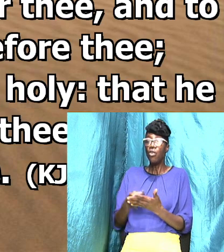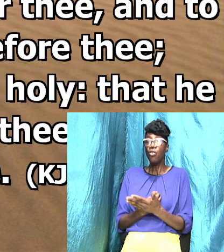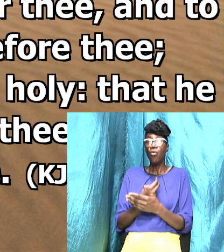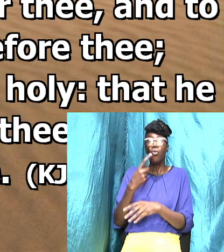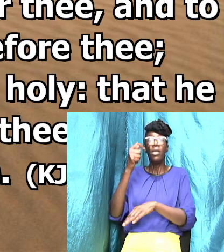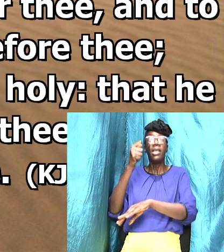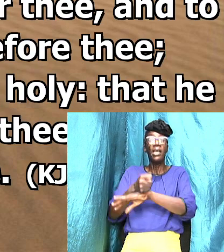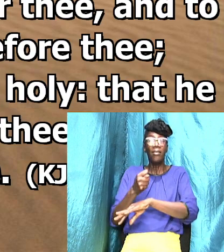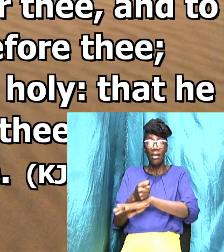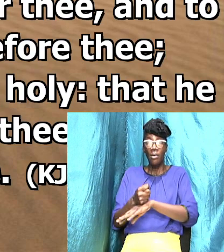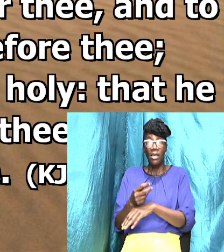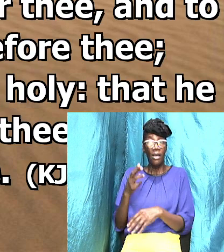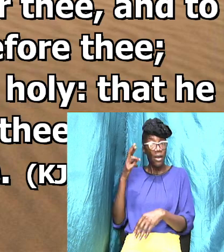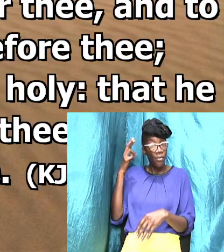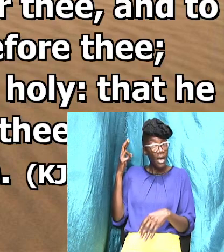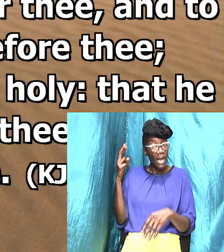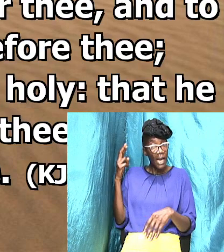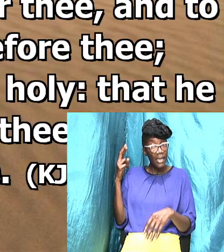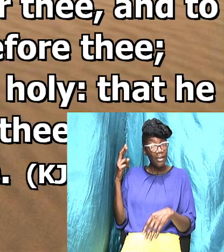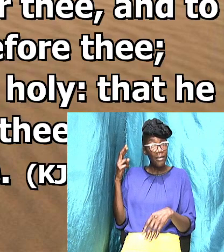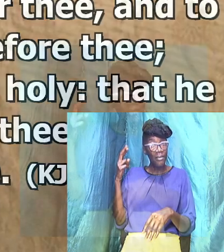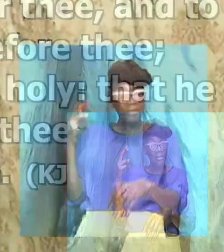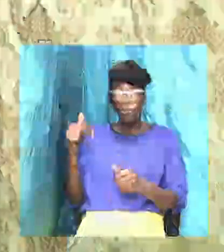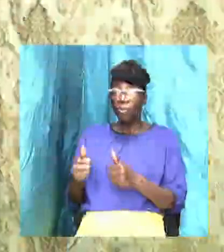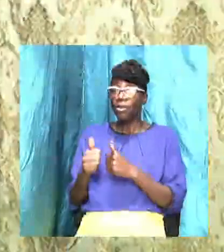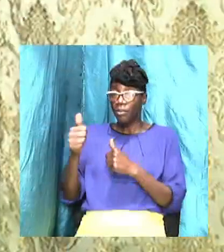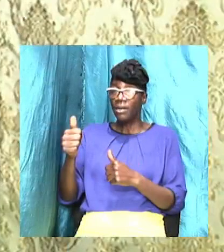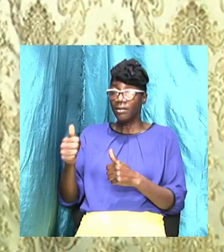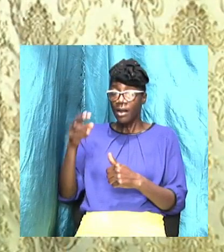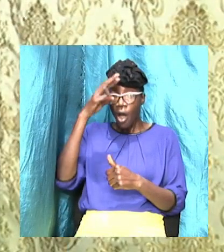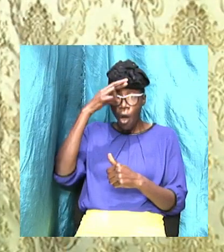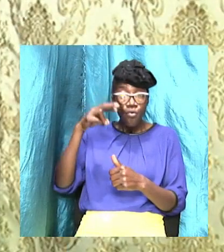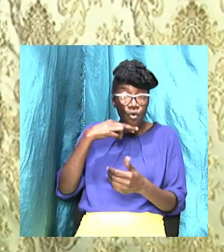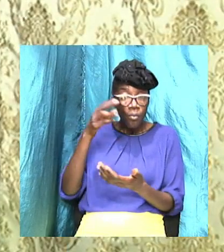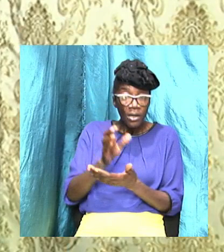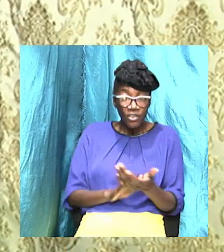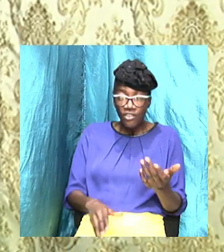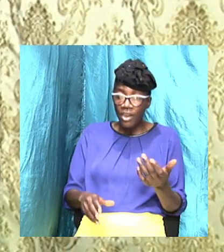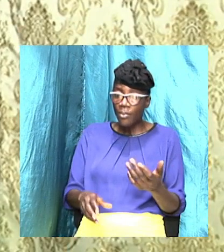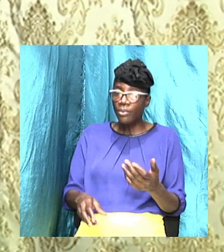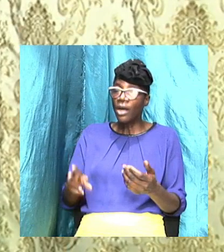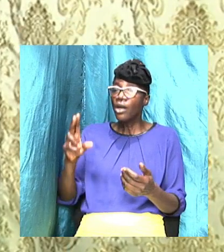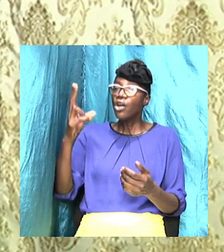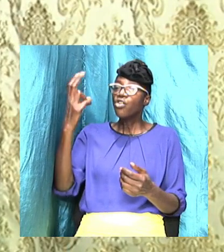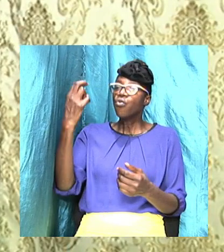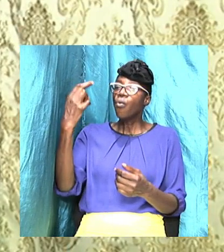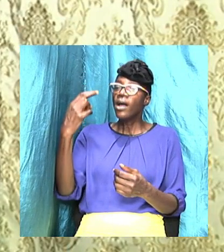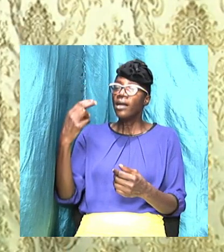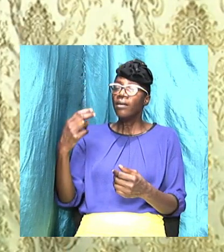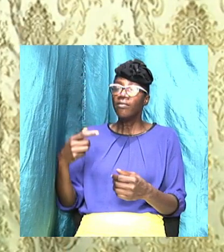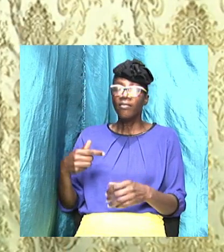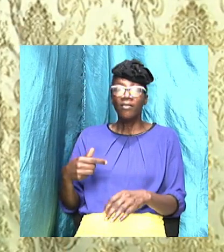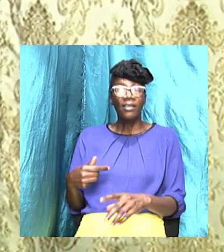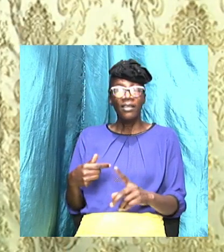we recognize the apostle in Romans 12. He said, I beseech you,